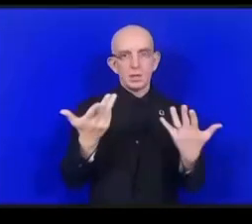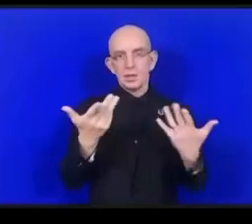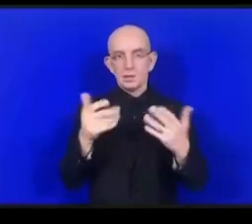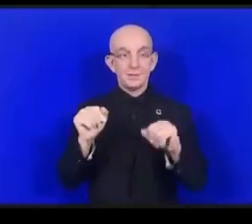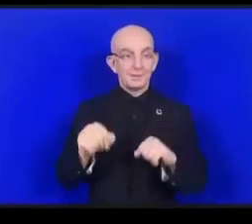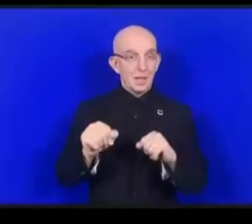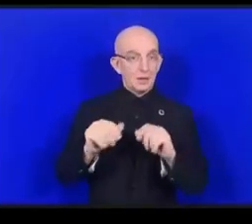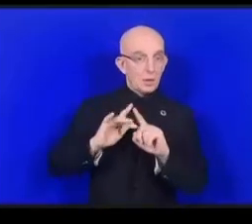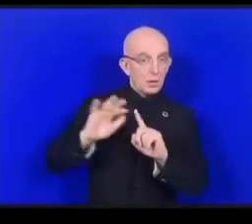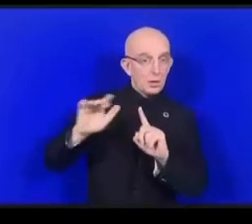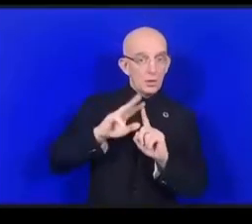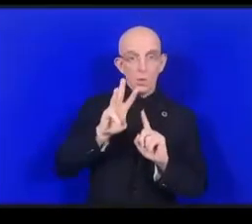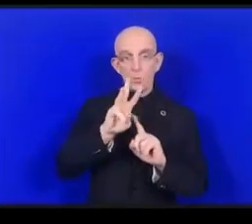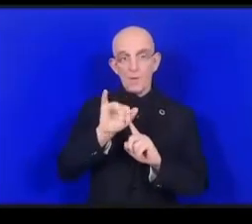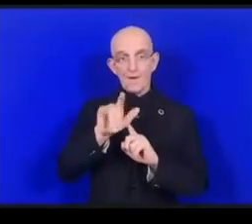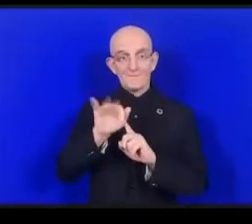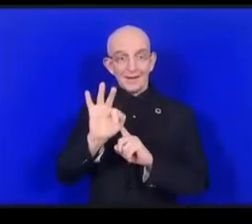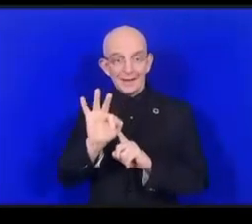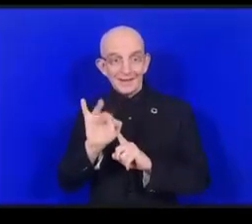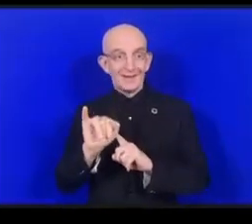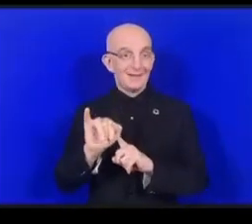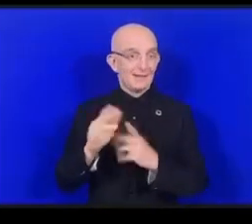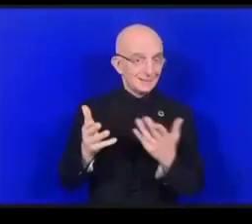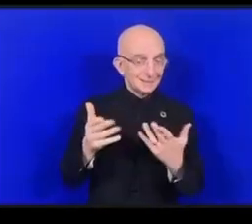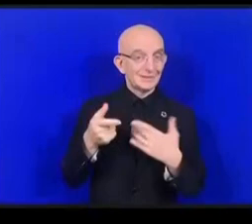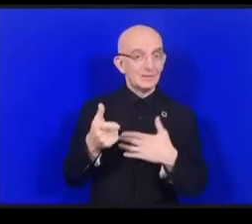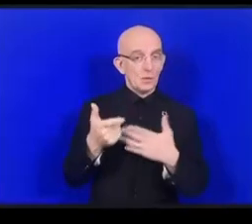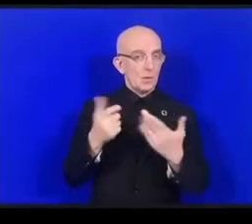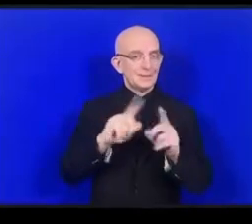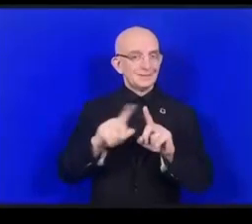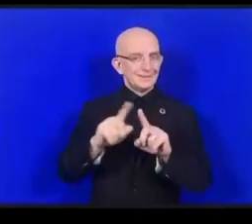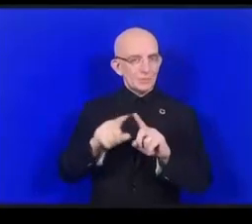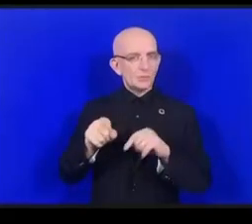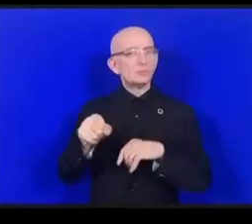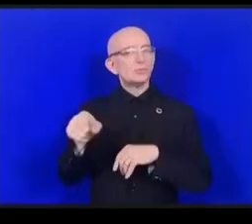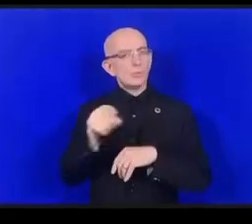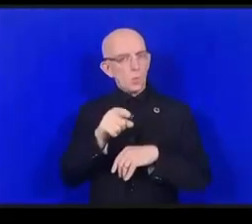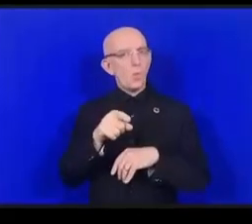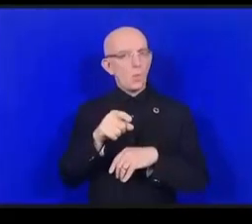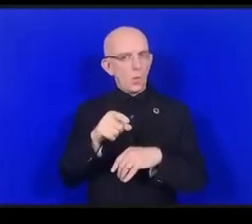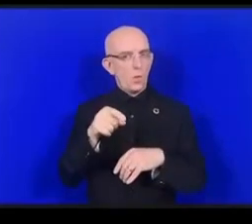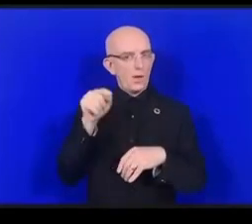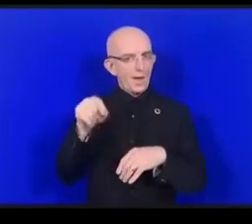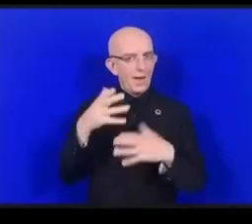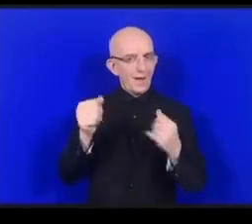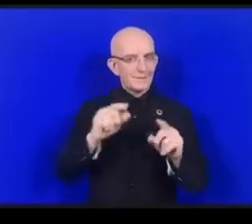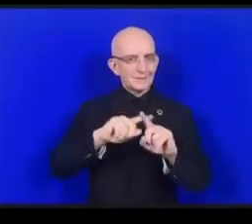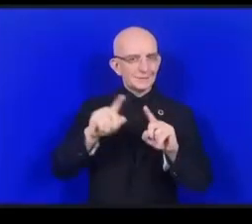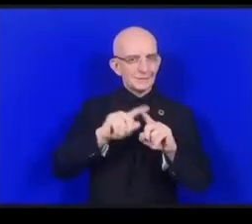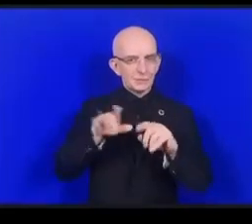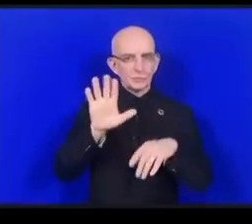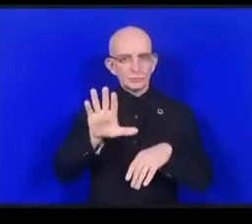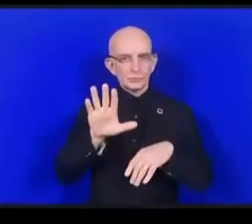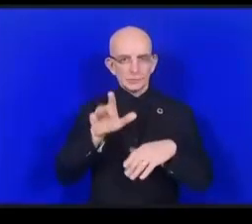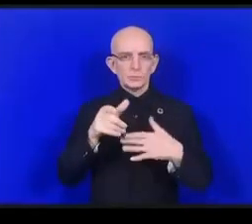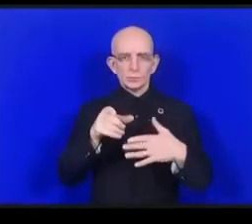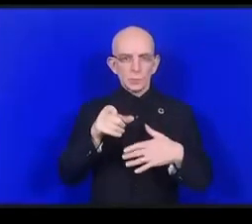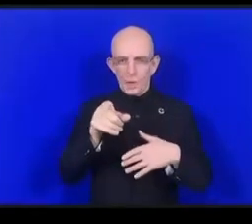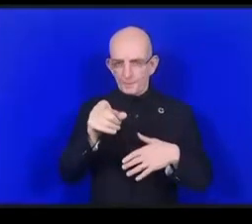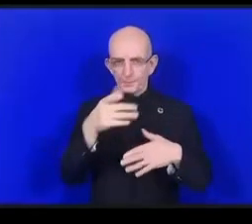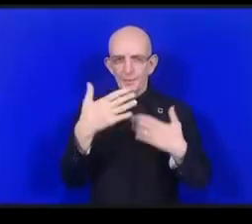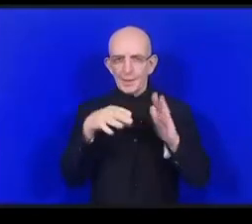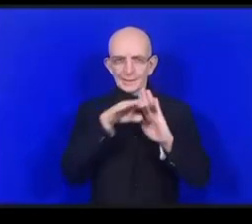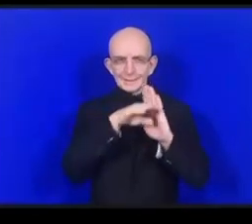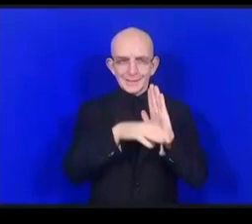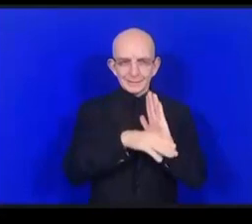it's a very complex architecture. That's number one. The expectation for artificial intelligence would be that some